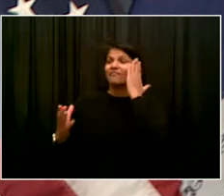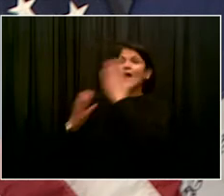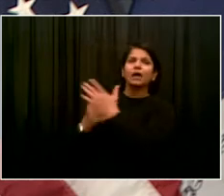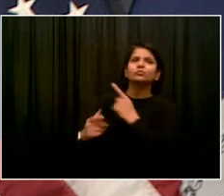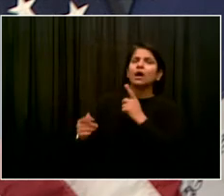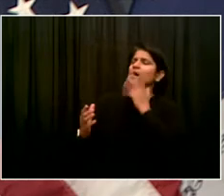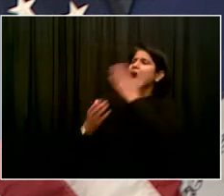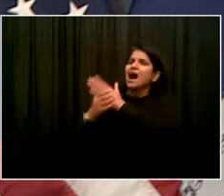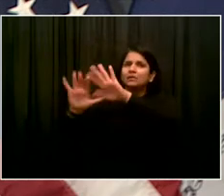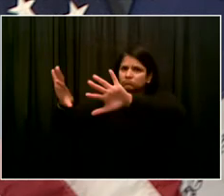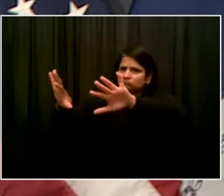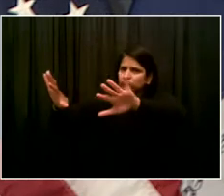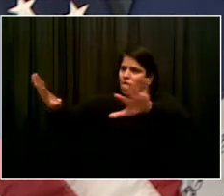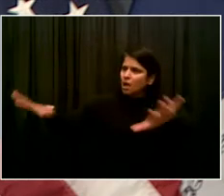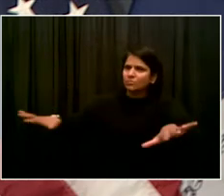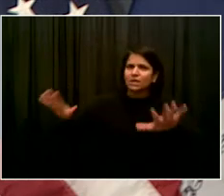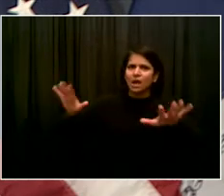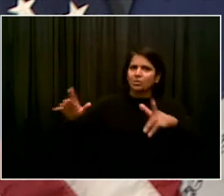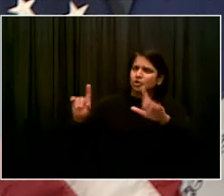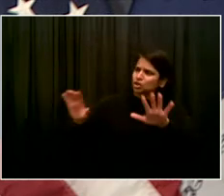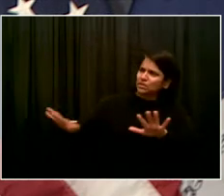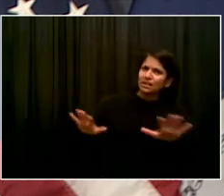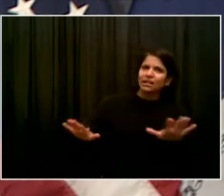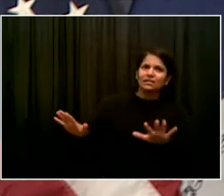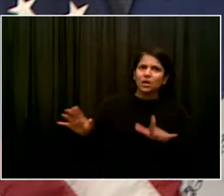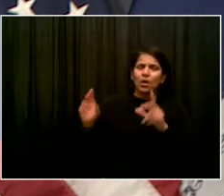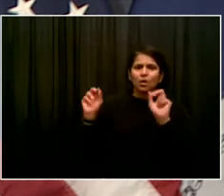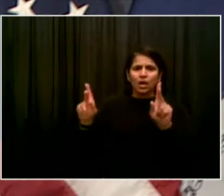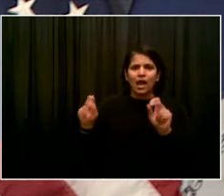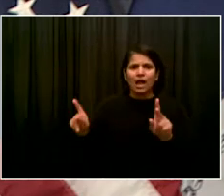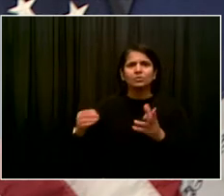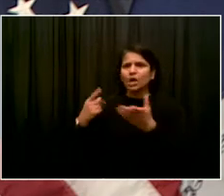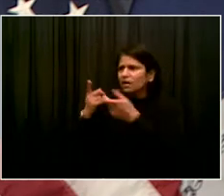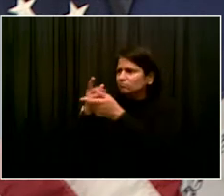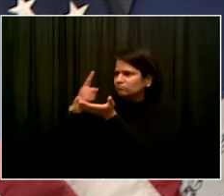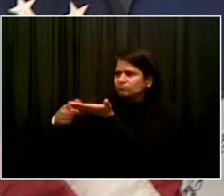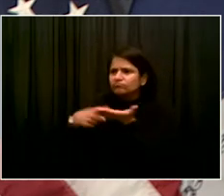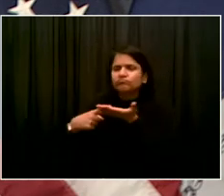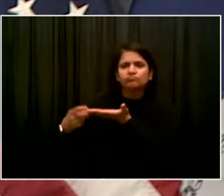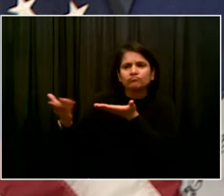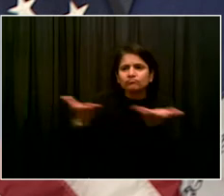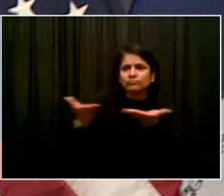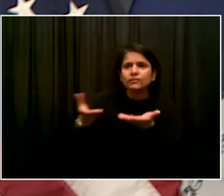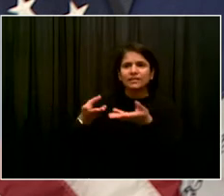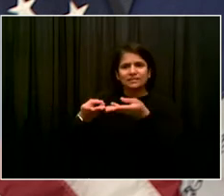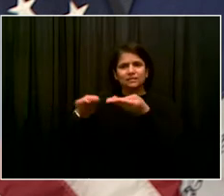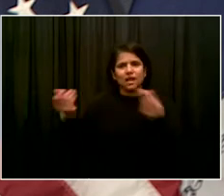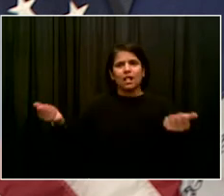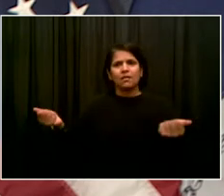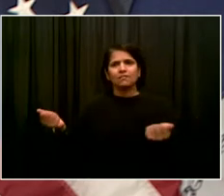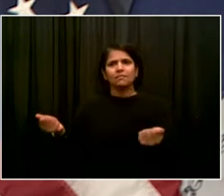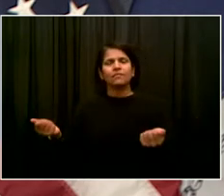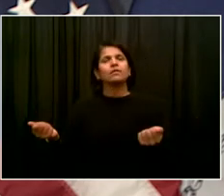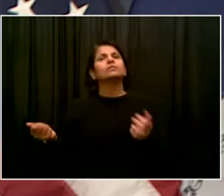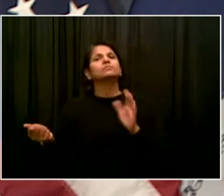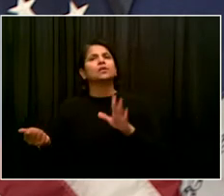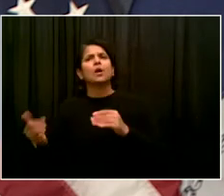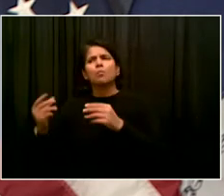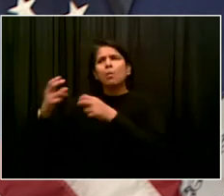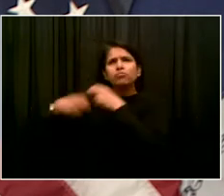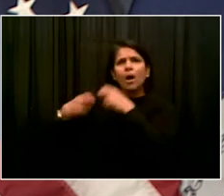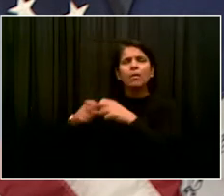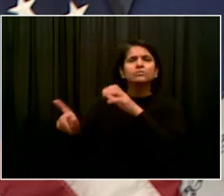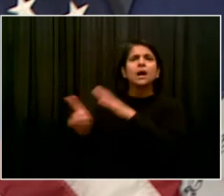gang because he needs money, making sure that he has a place, that he has opportunities. And as I spoke with